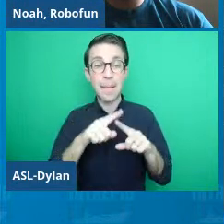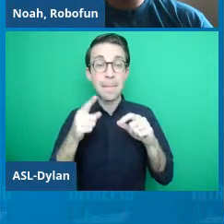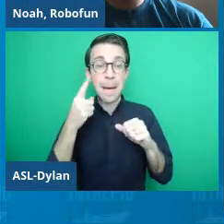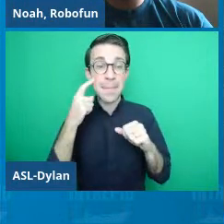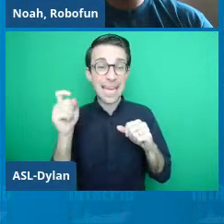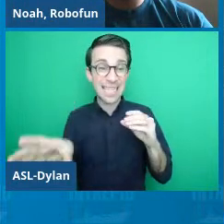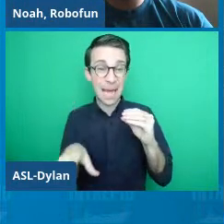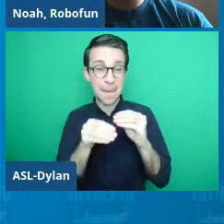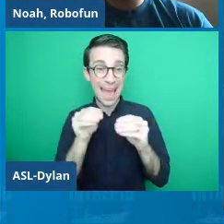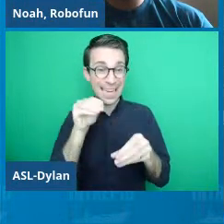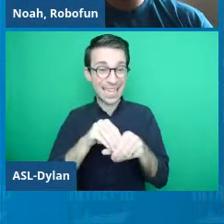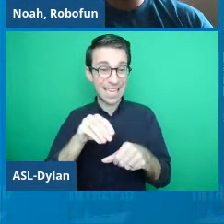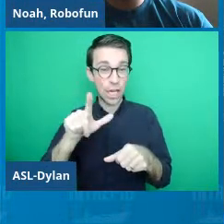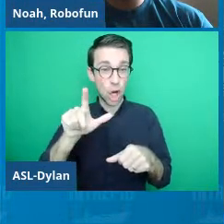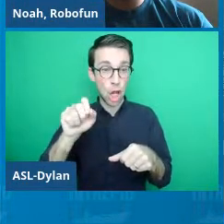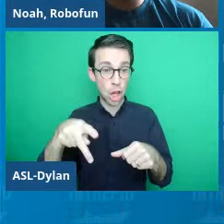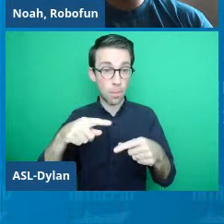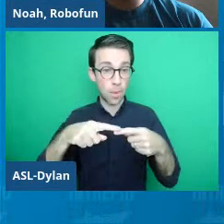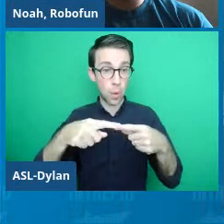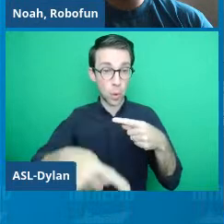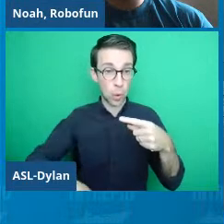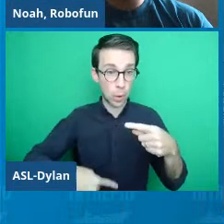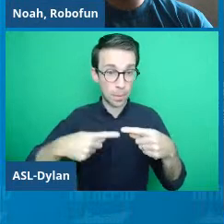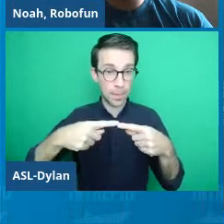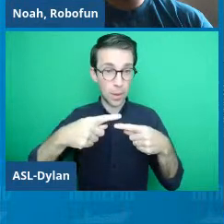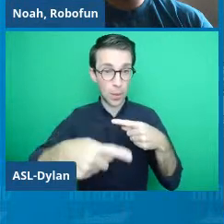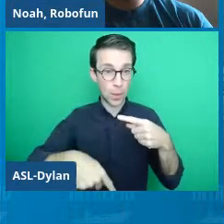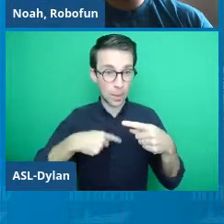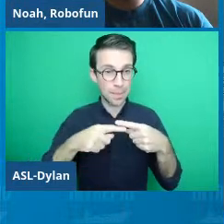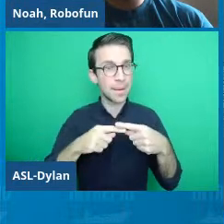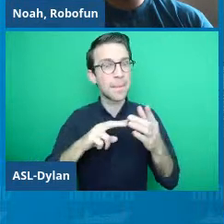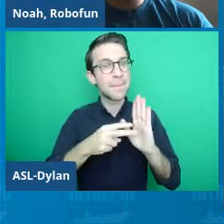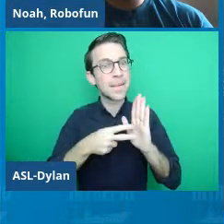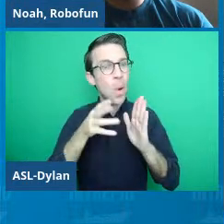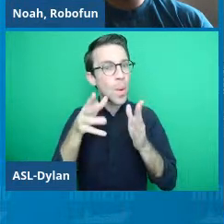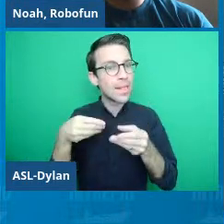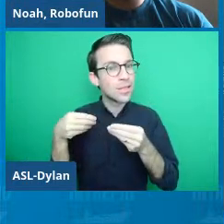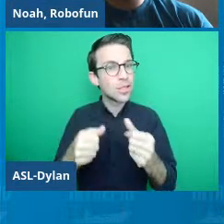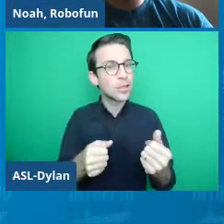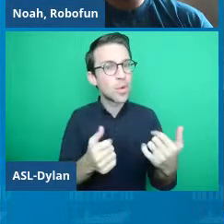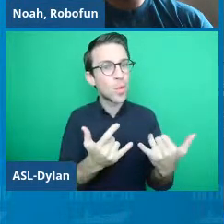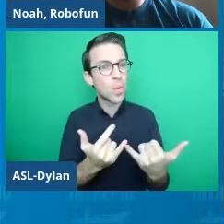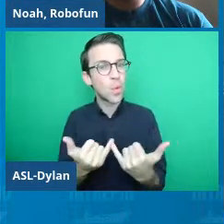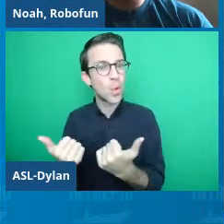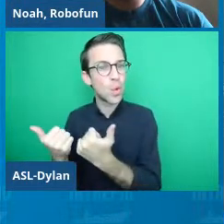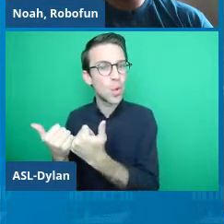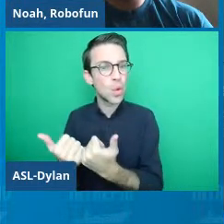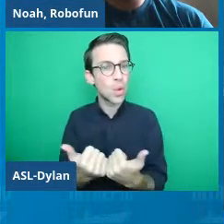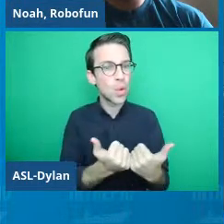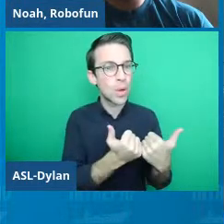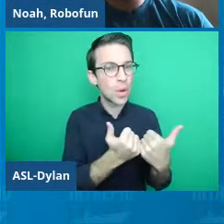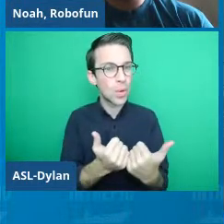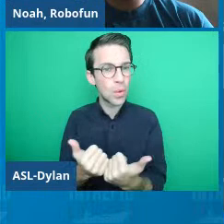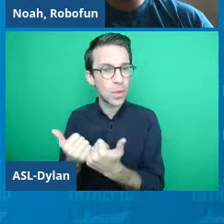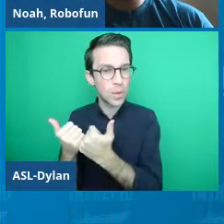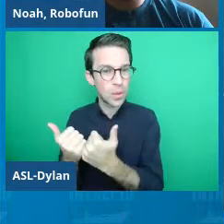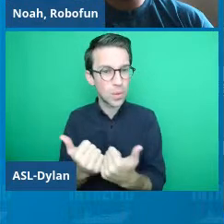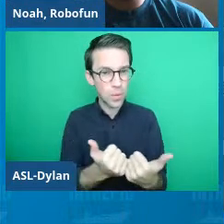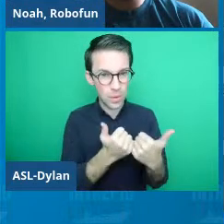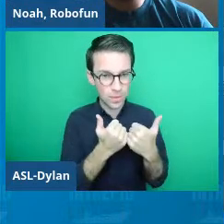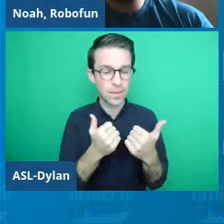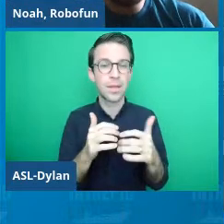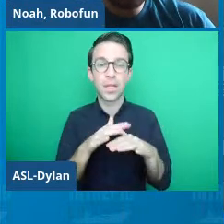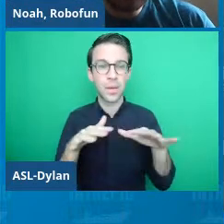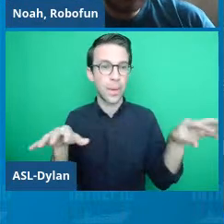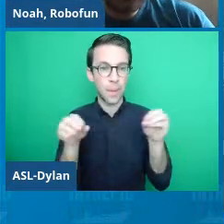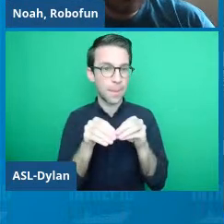it's going to be a little more seamless, a little less choppy. Then I'll do the same thing for the left arrow. But